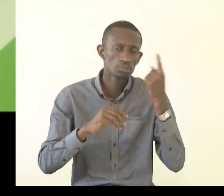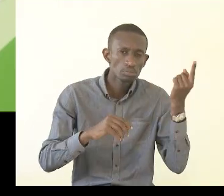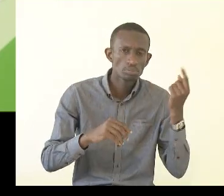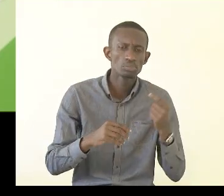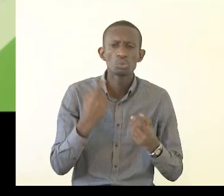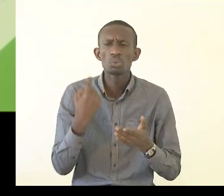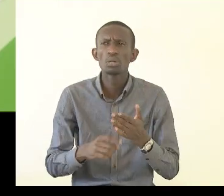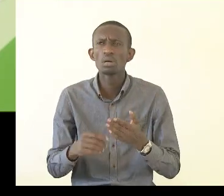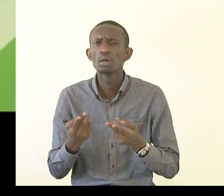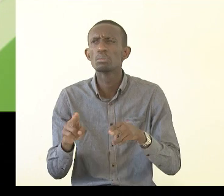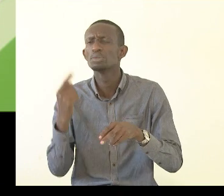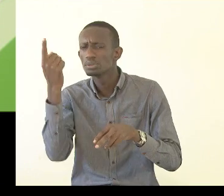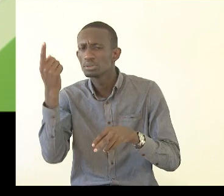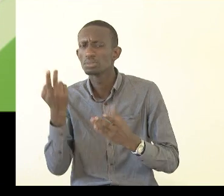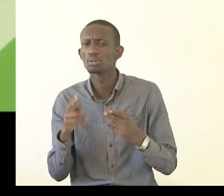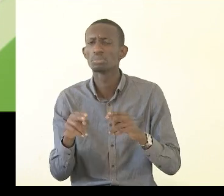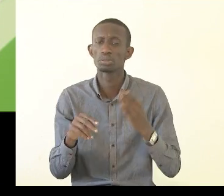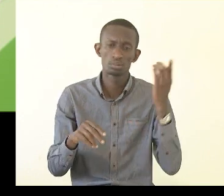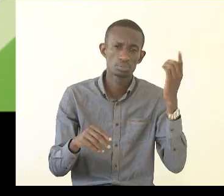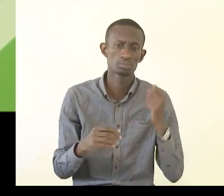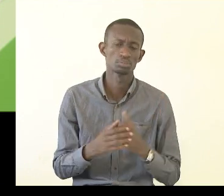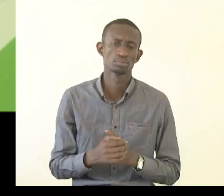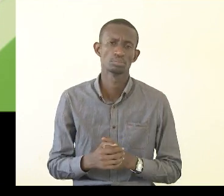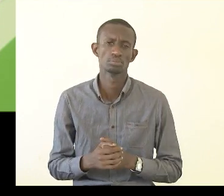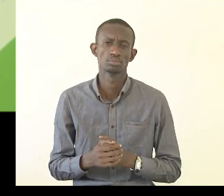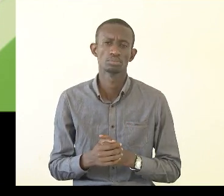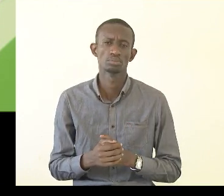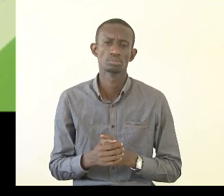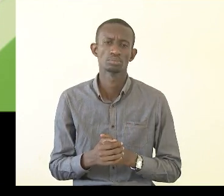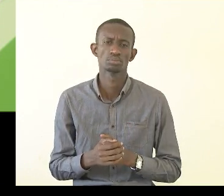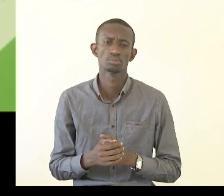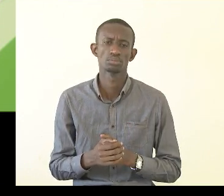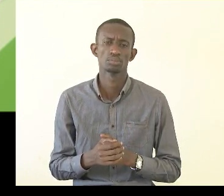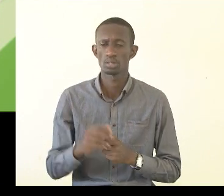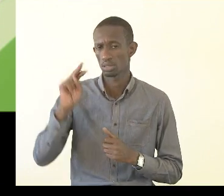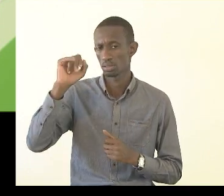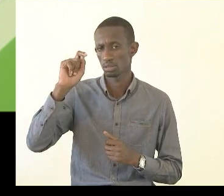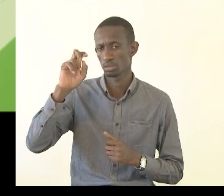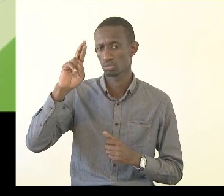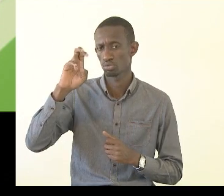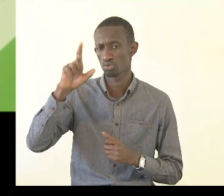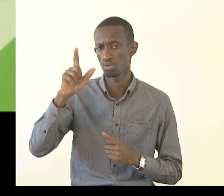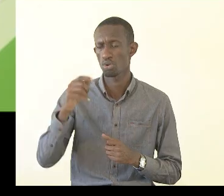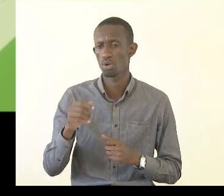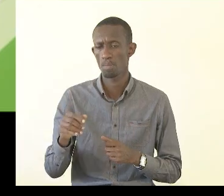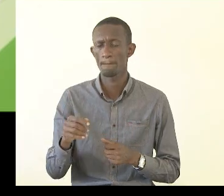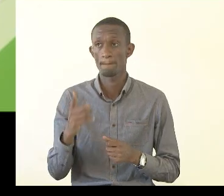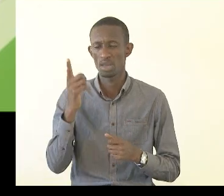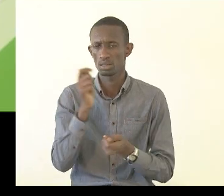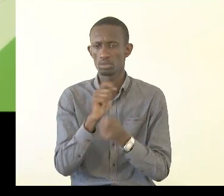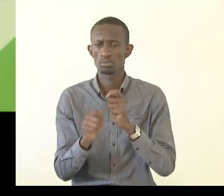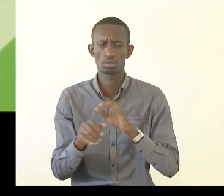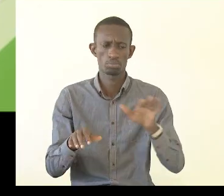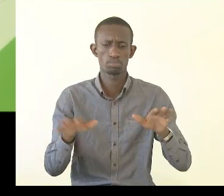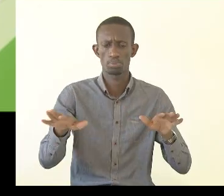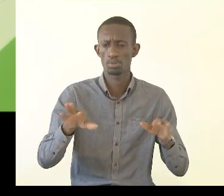what is happening? So we see the nitronium ion substituting the methyl on position number 2. And we have the nitronium ion.